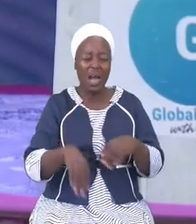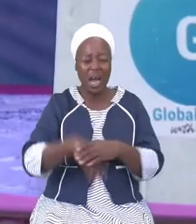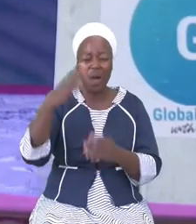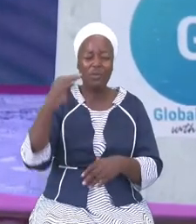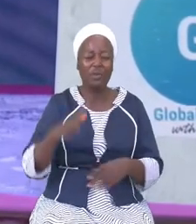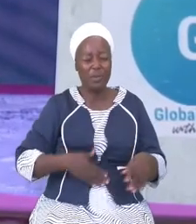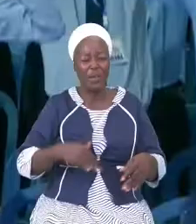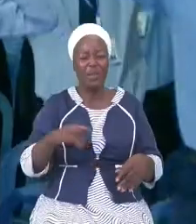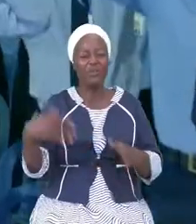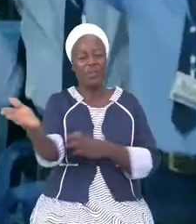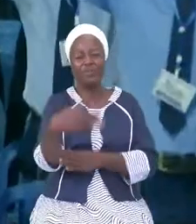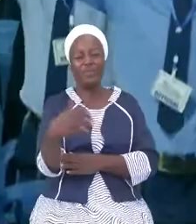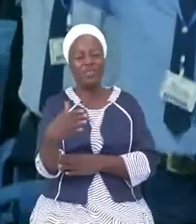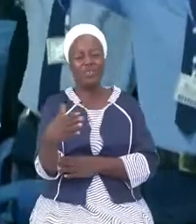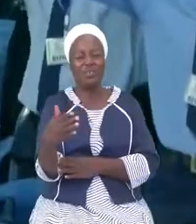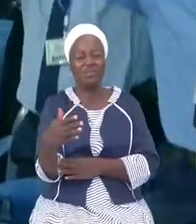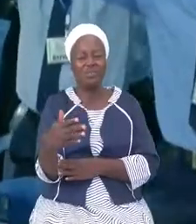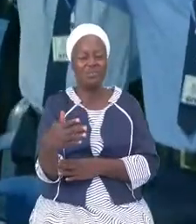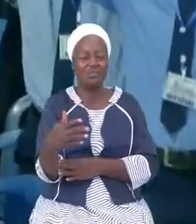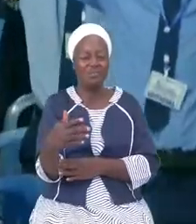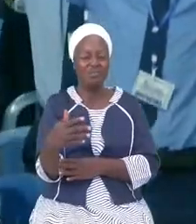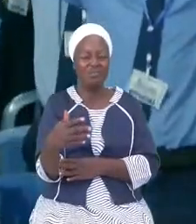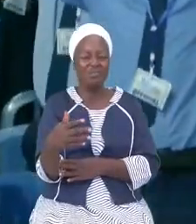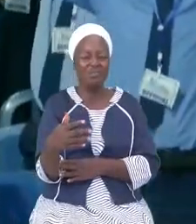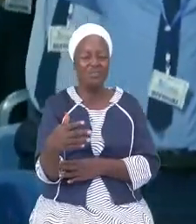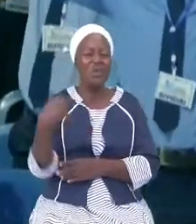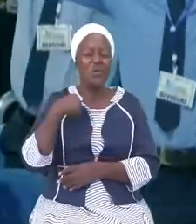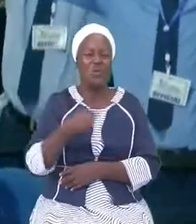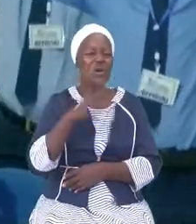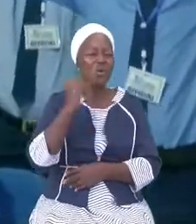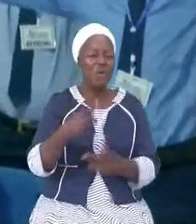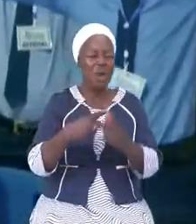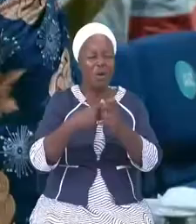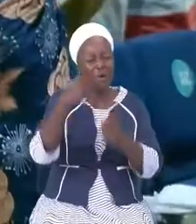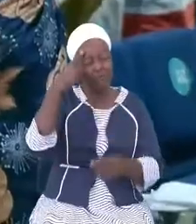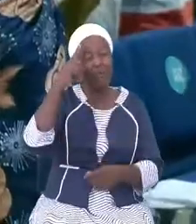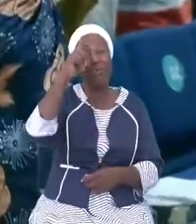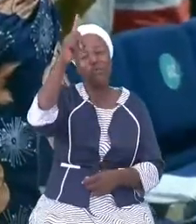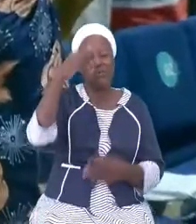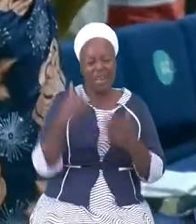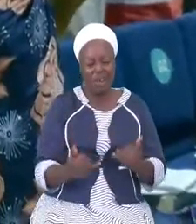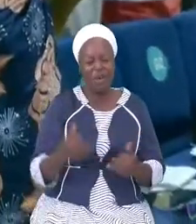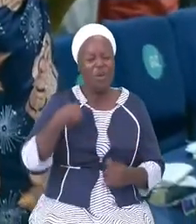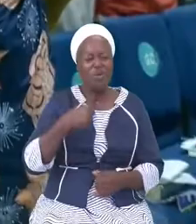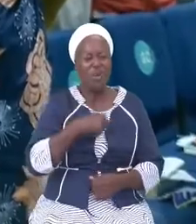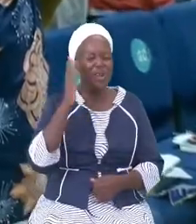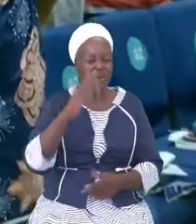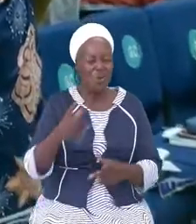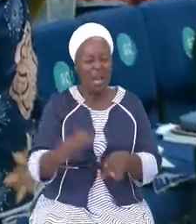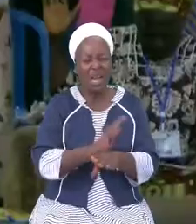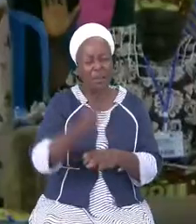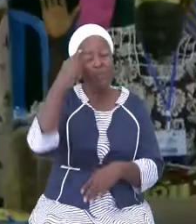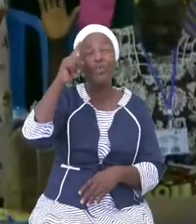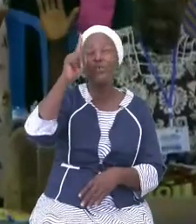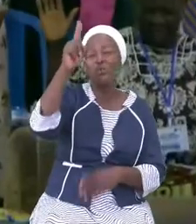belly of the whale. We will run for you now. We will labor for you now.